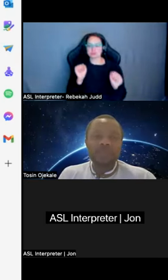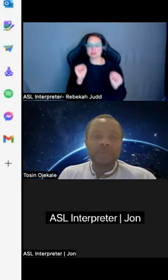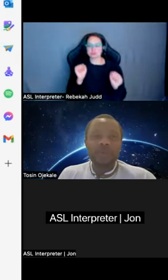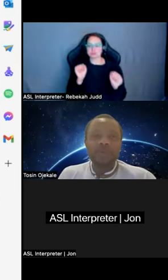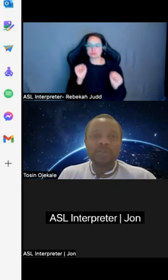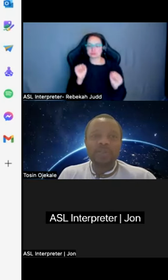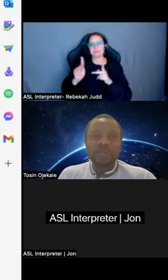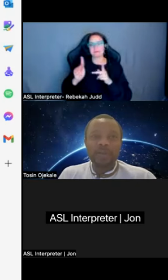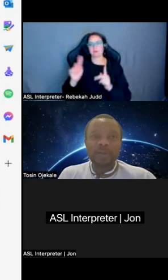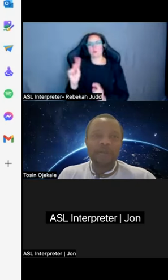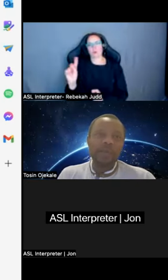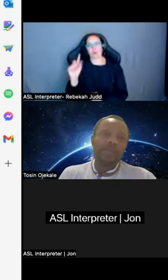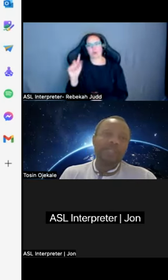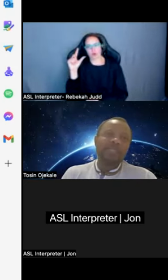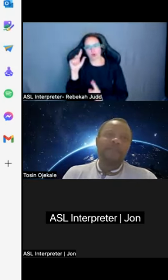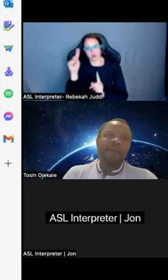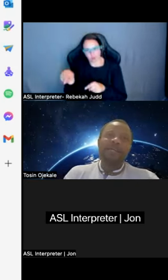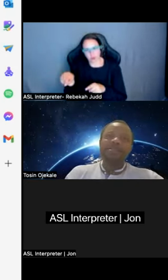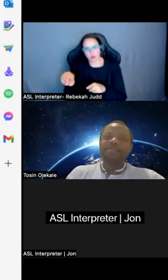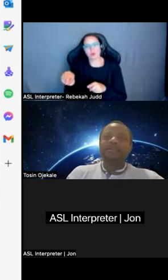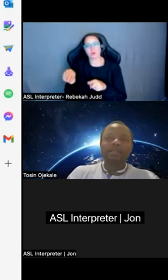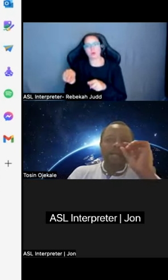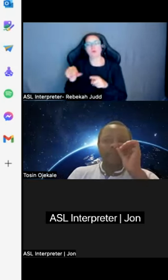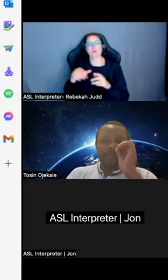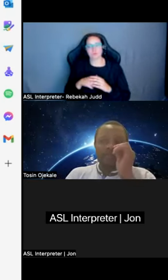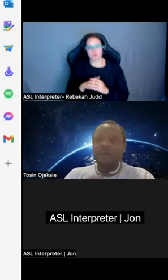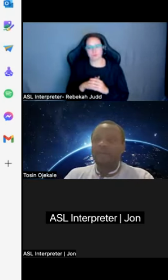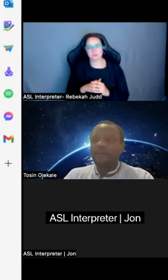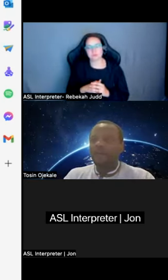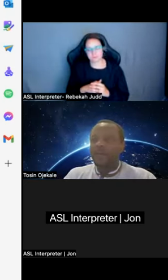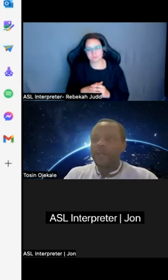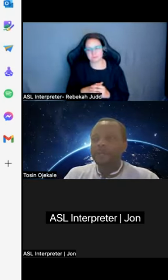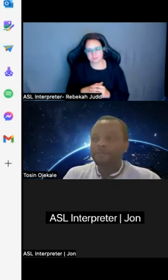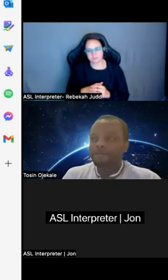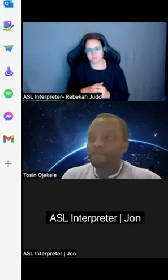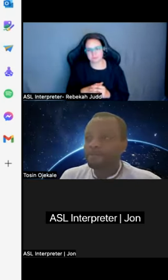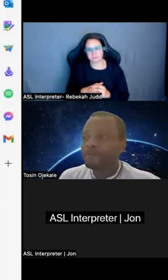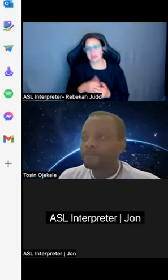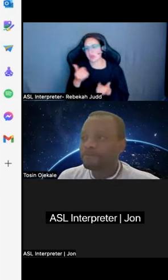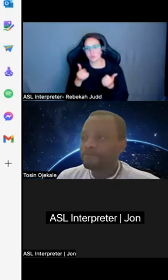where to go, knowing fully well that the fire is at a particular floor, okay?